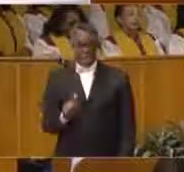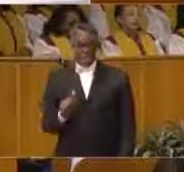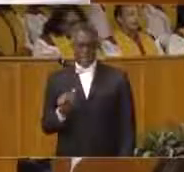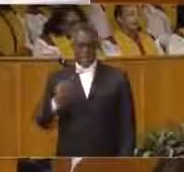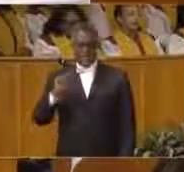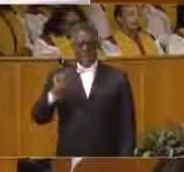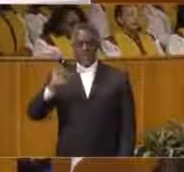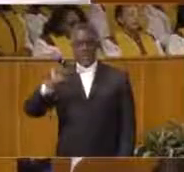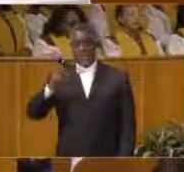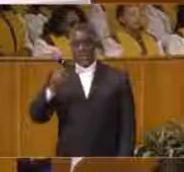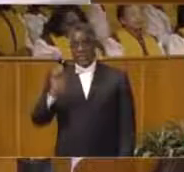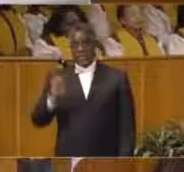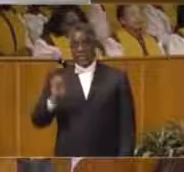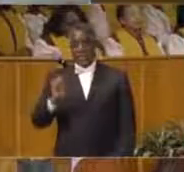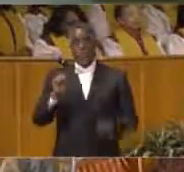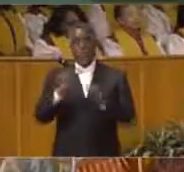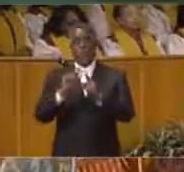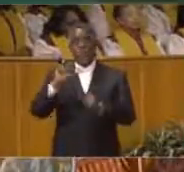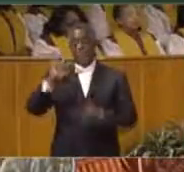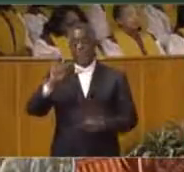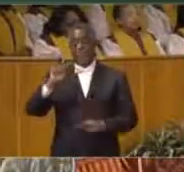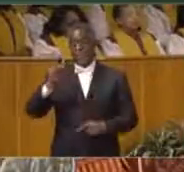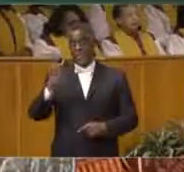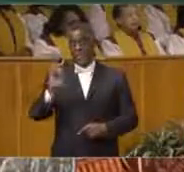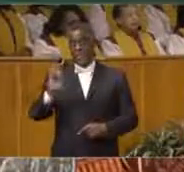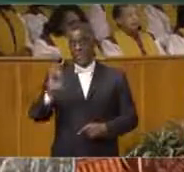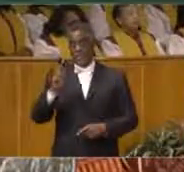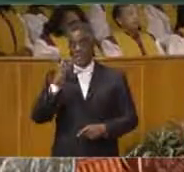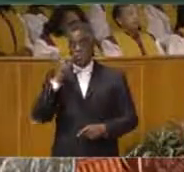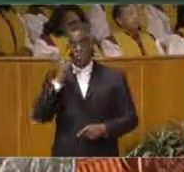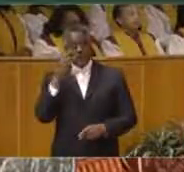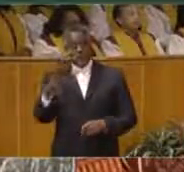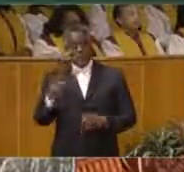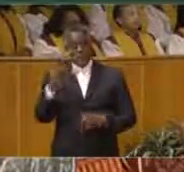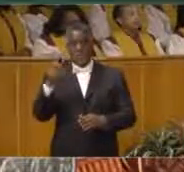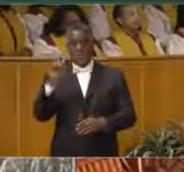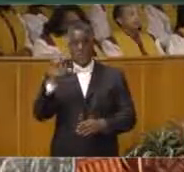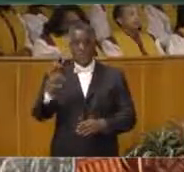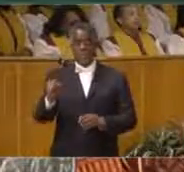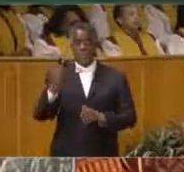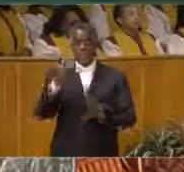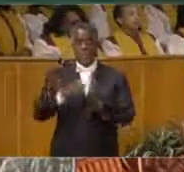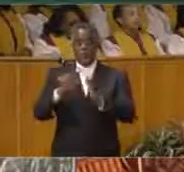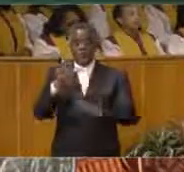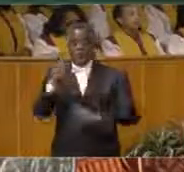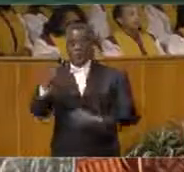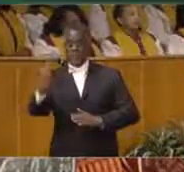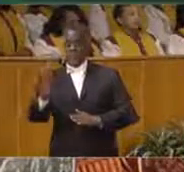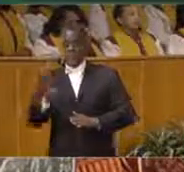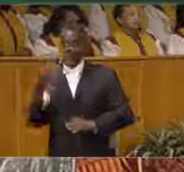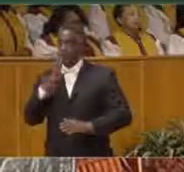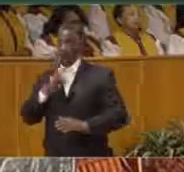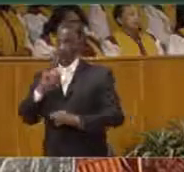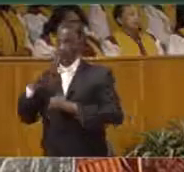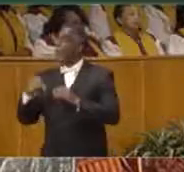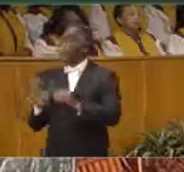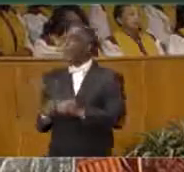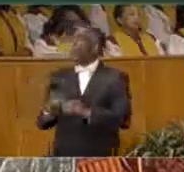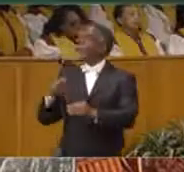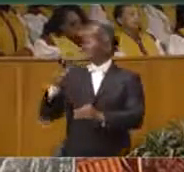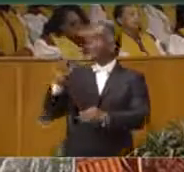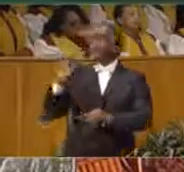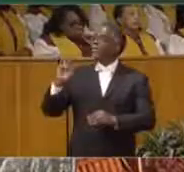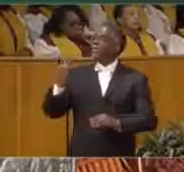tithe? The word tithe that we first see in Genesis chapter 27, speaking about Abram's gift to